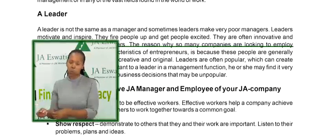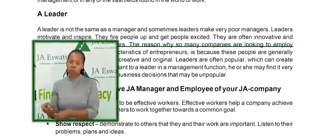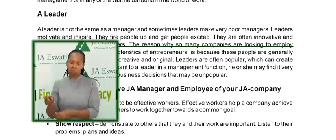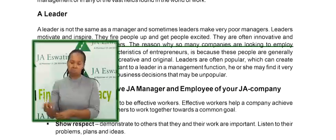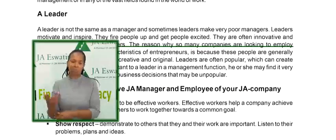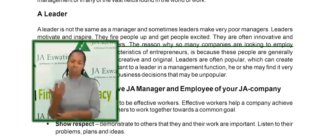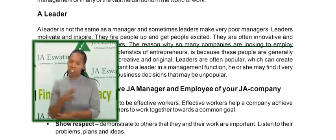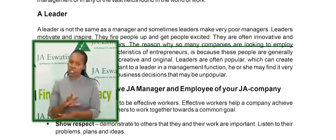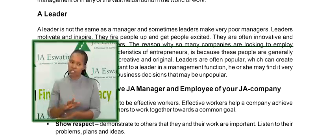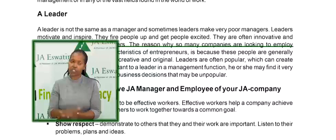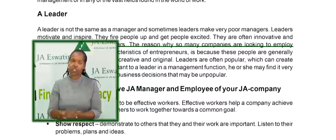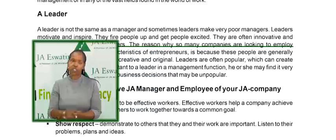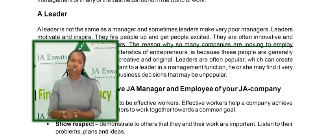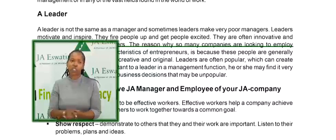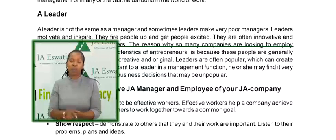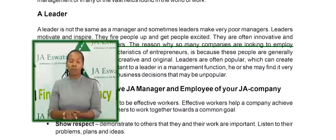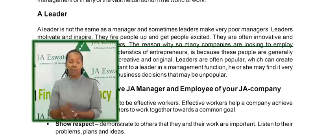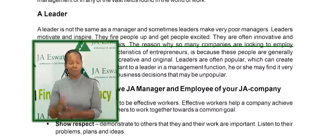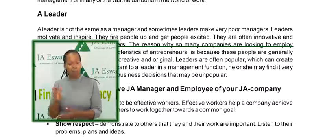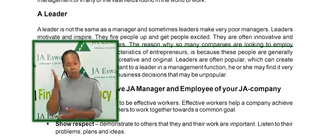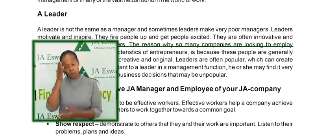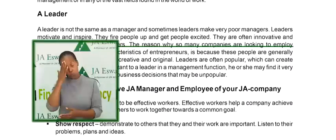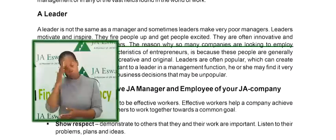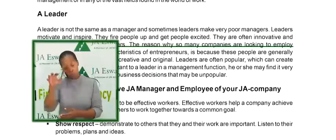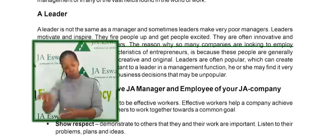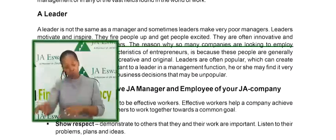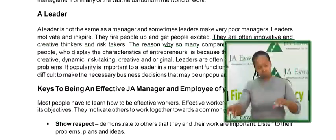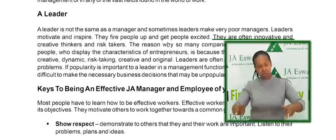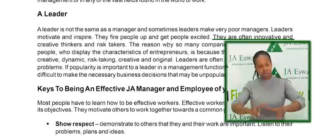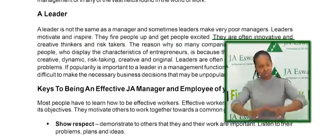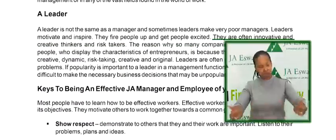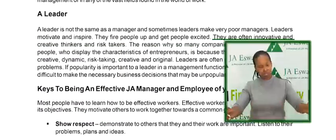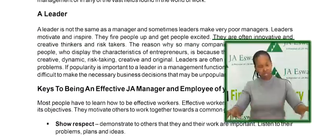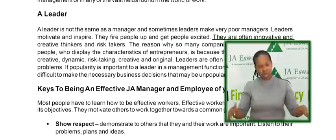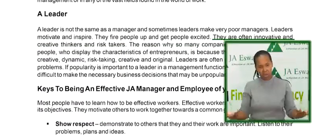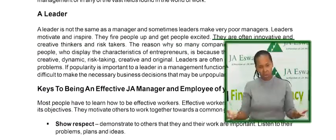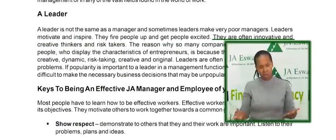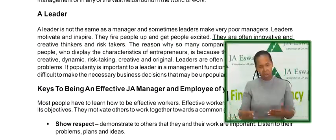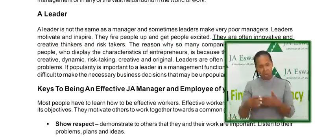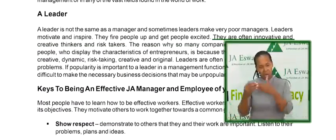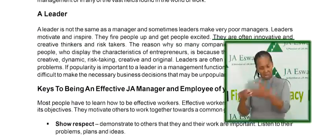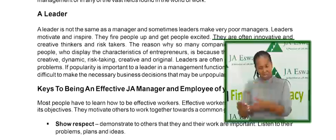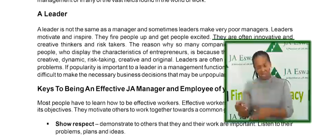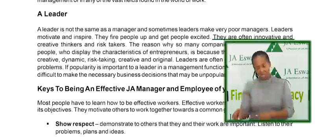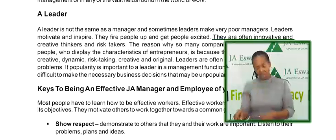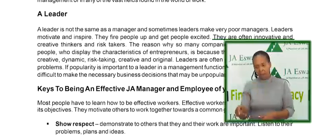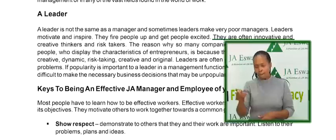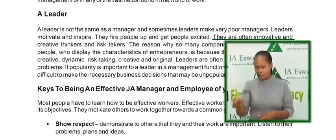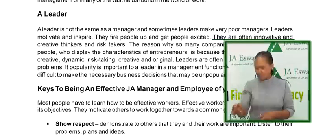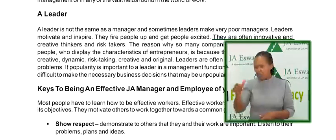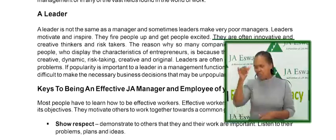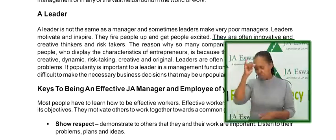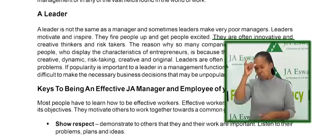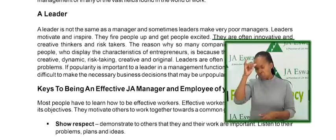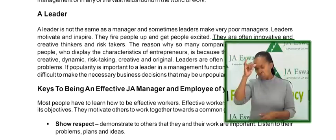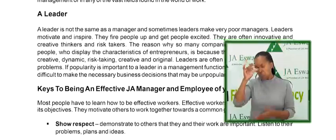on. So we have to make a difference between the two. A leader is someone who is innovative.